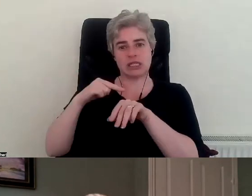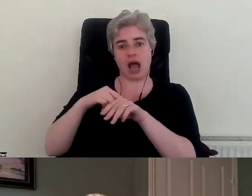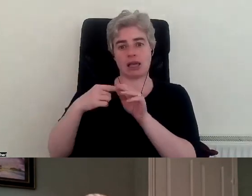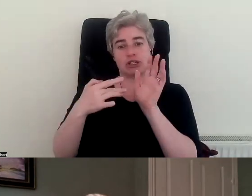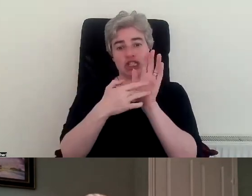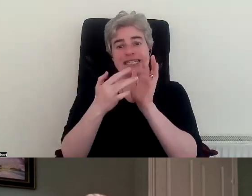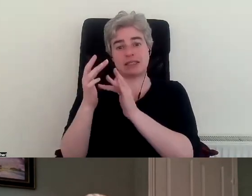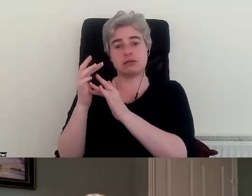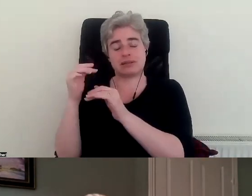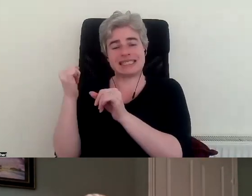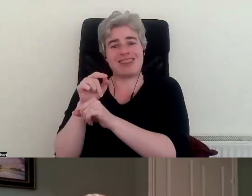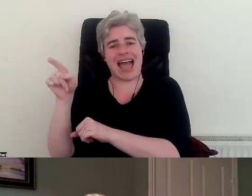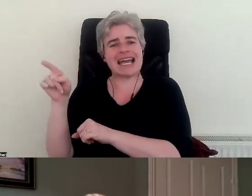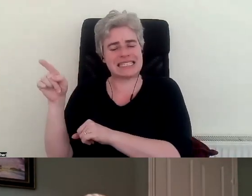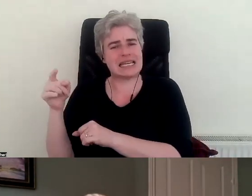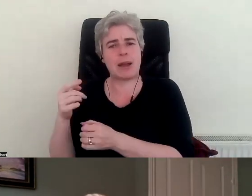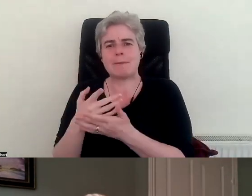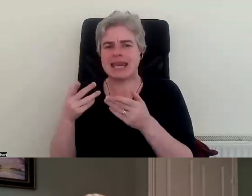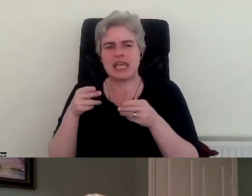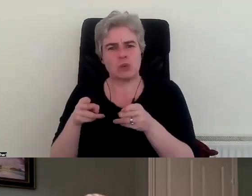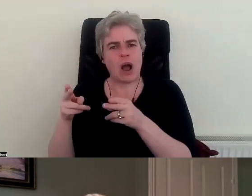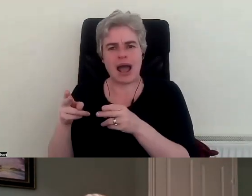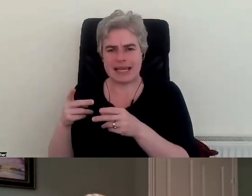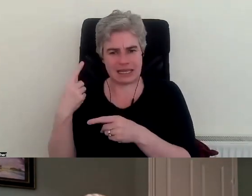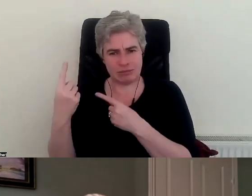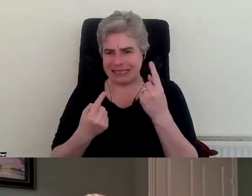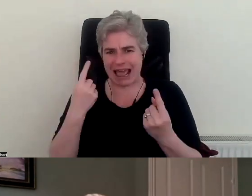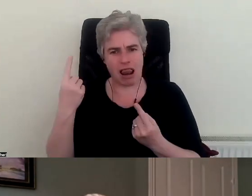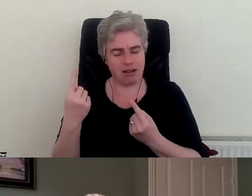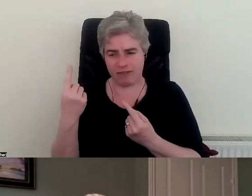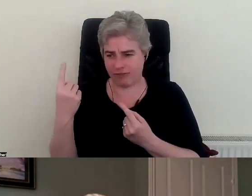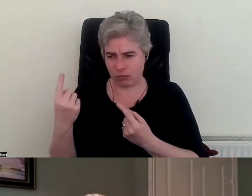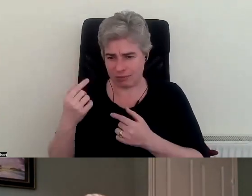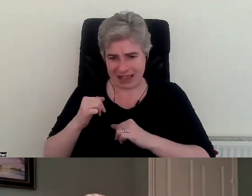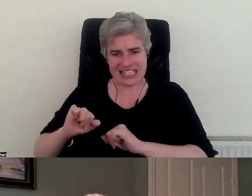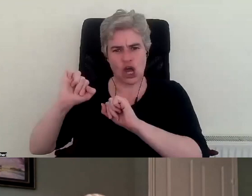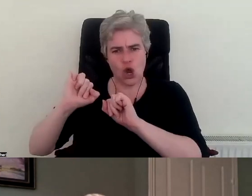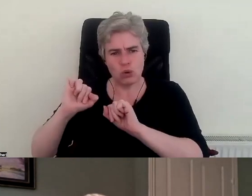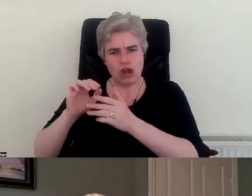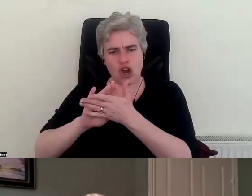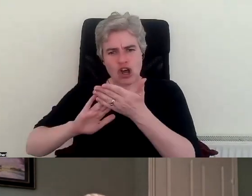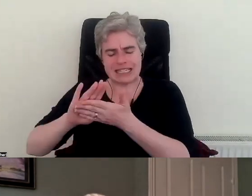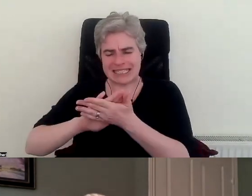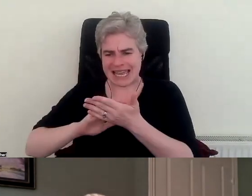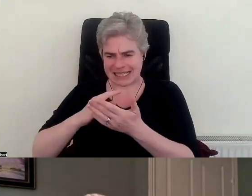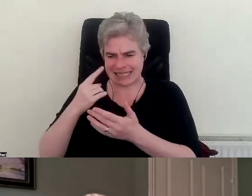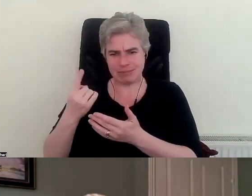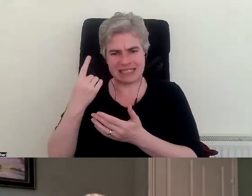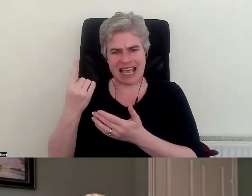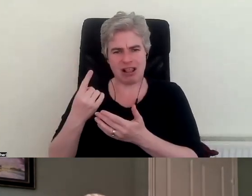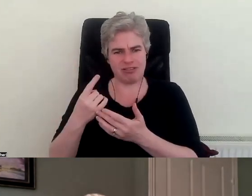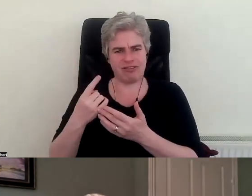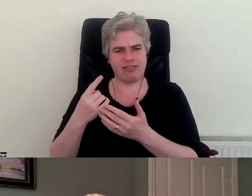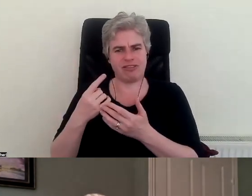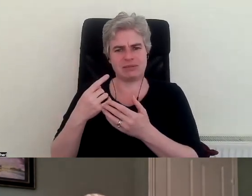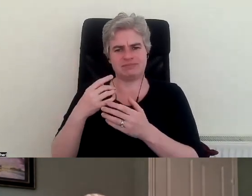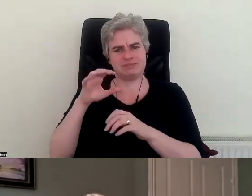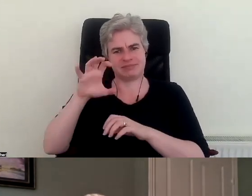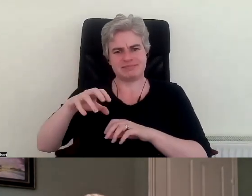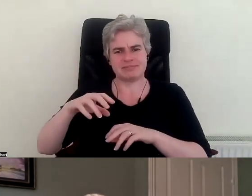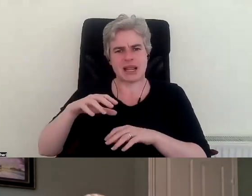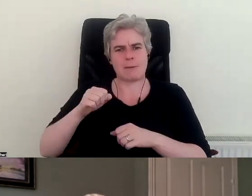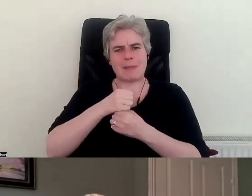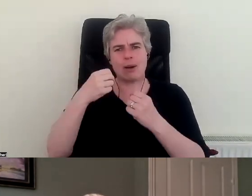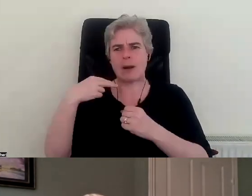was in many ways was decolonizing his own context, where people have lost the ability to